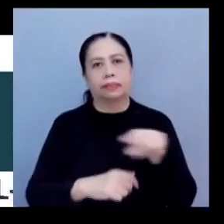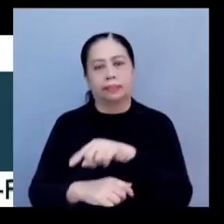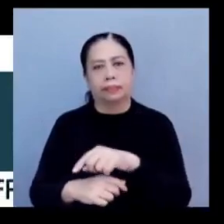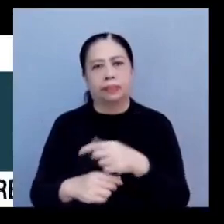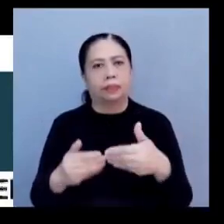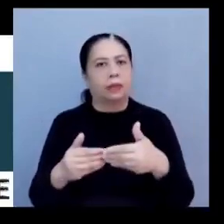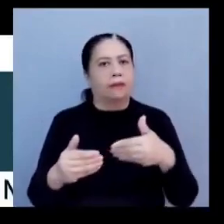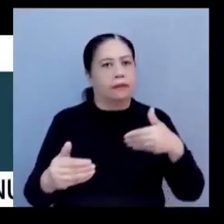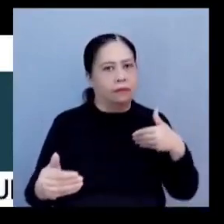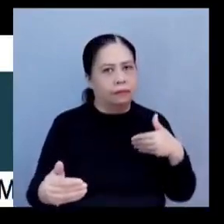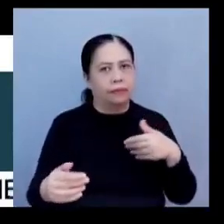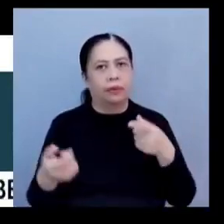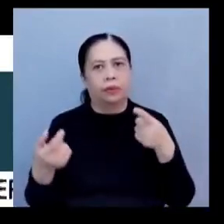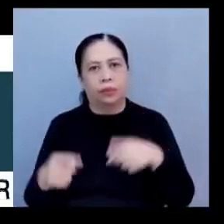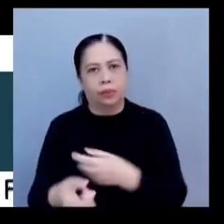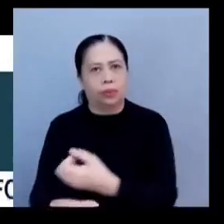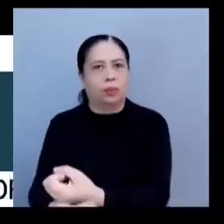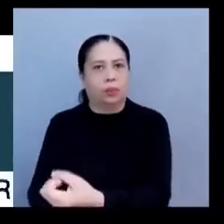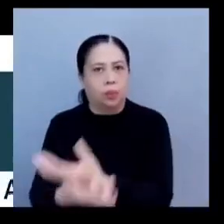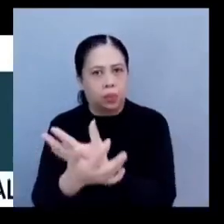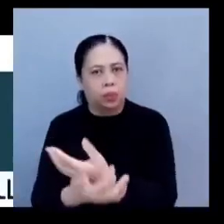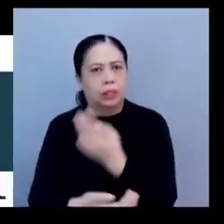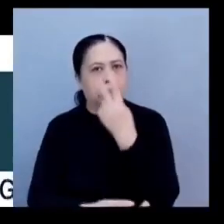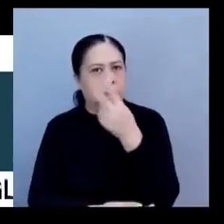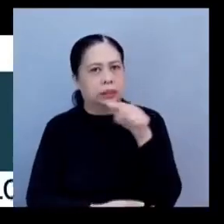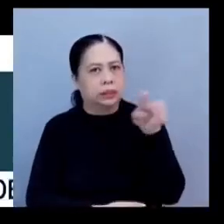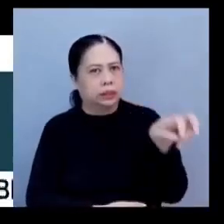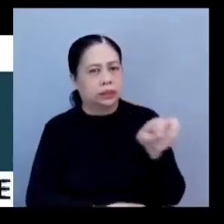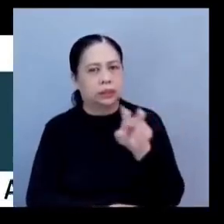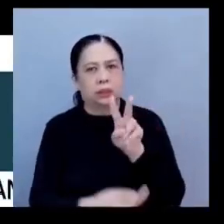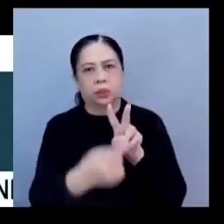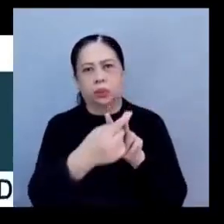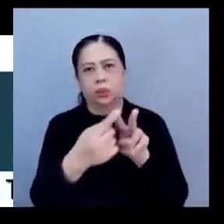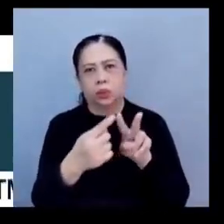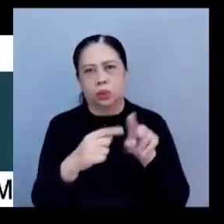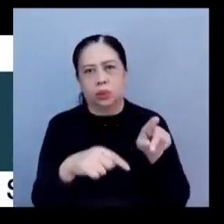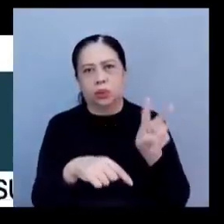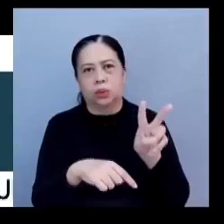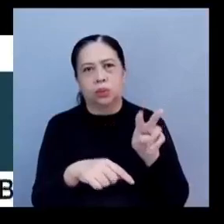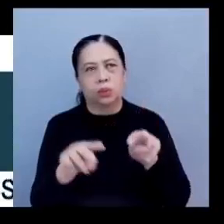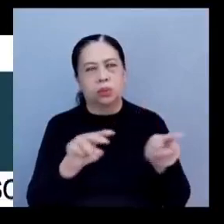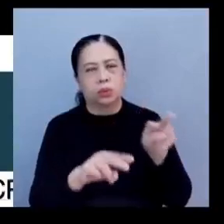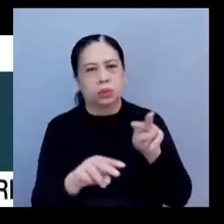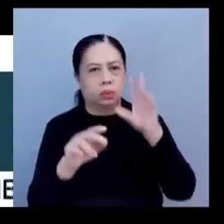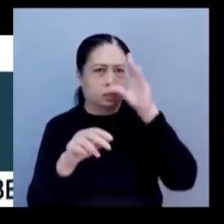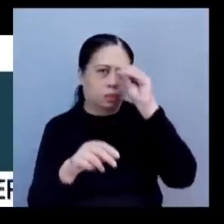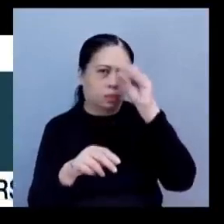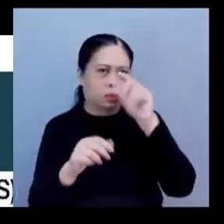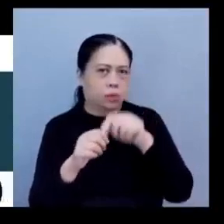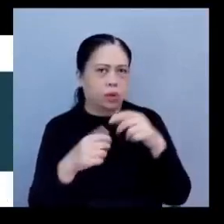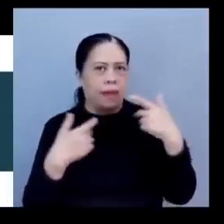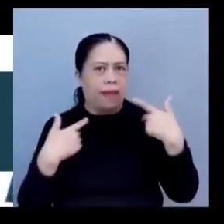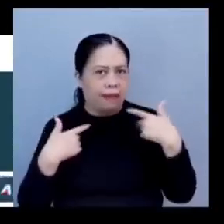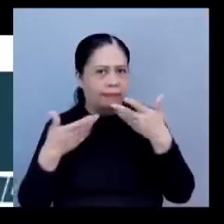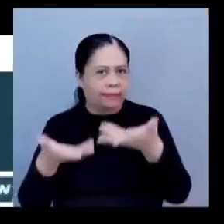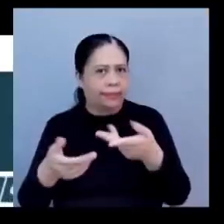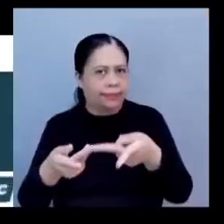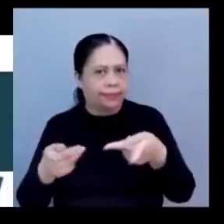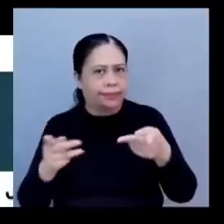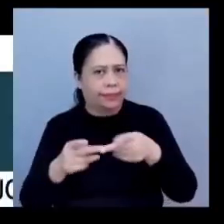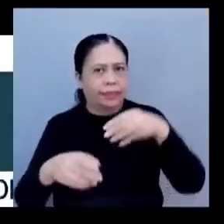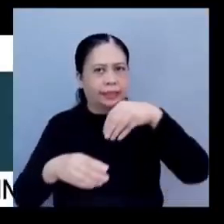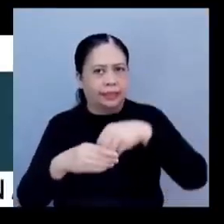the explosion po ay nakita po nila itong mga dalawang kalalakihan po na nandun mismo sa loob ng